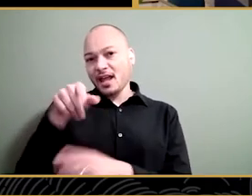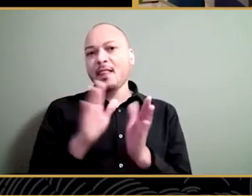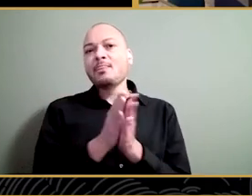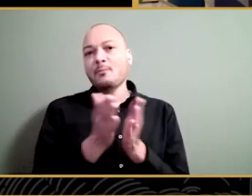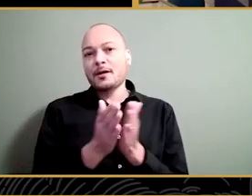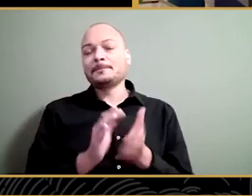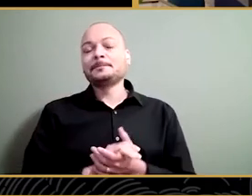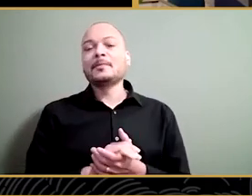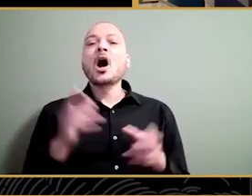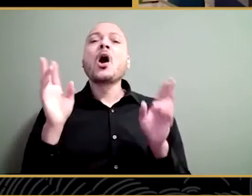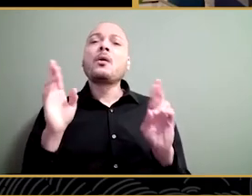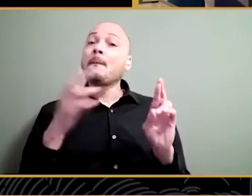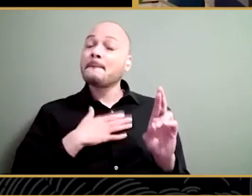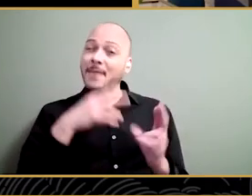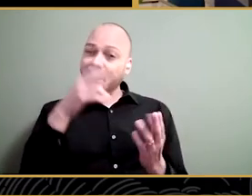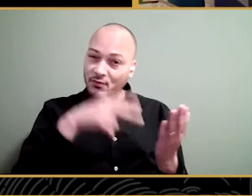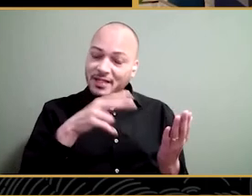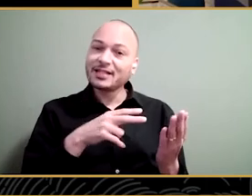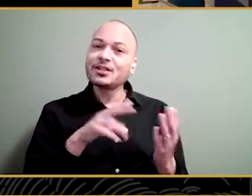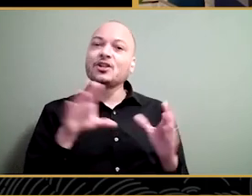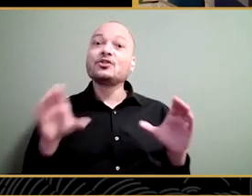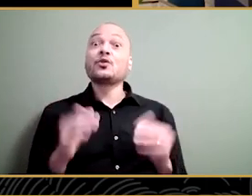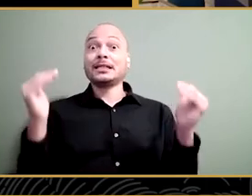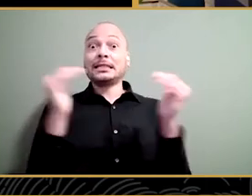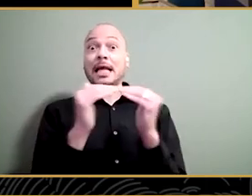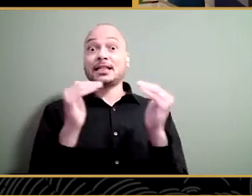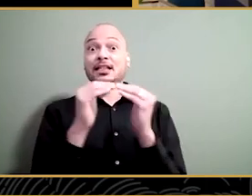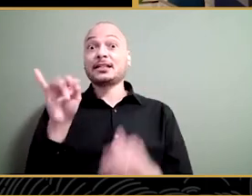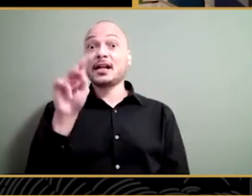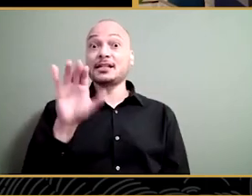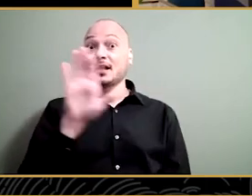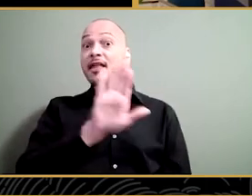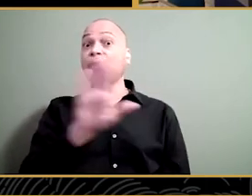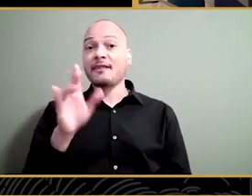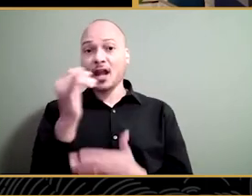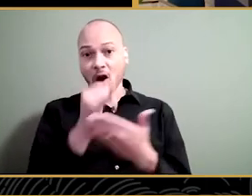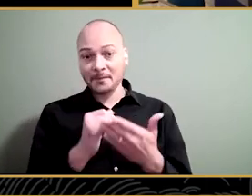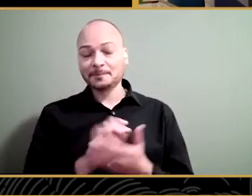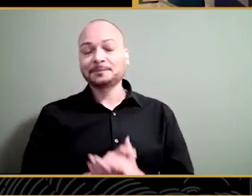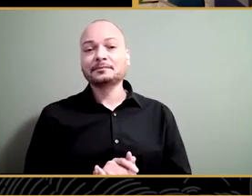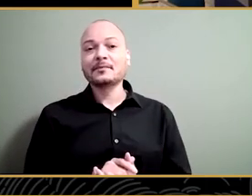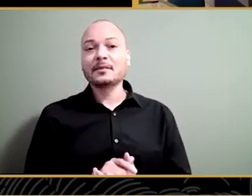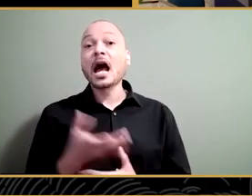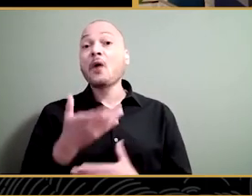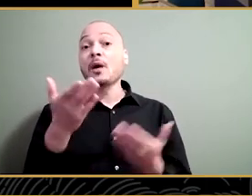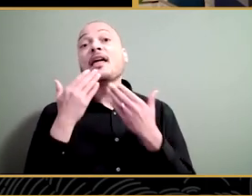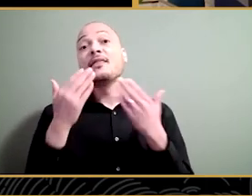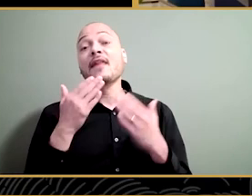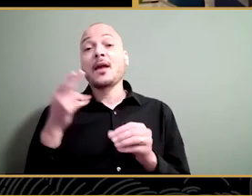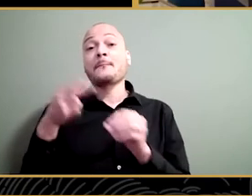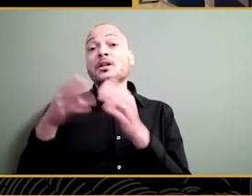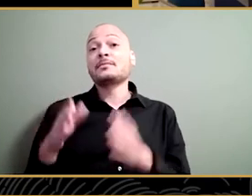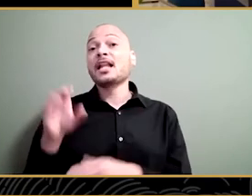in this book I hope my readings have done justice to their art I want to thank the